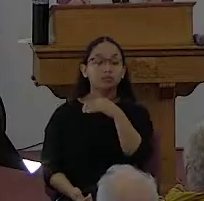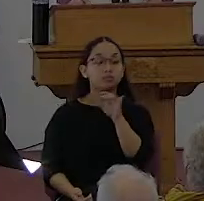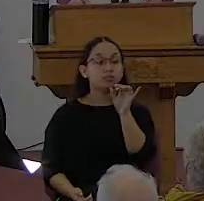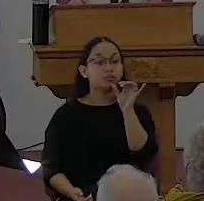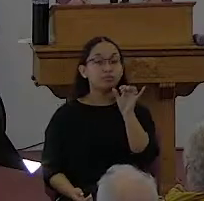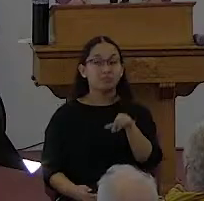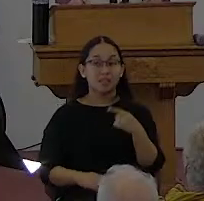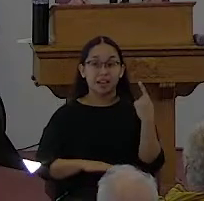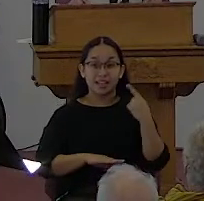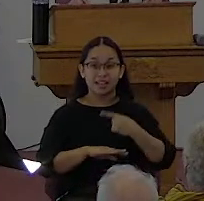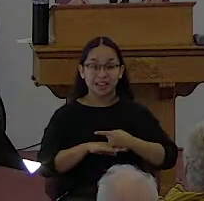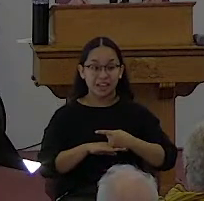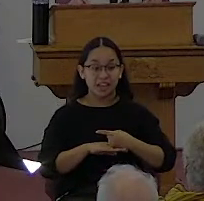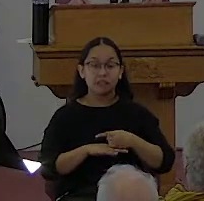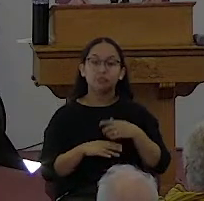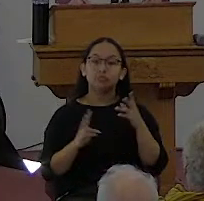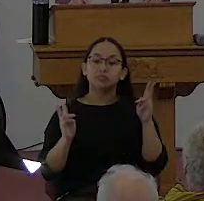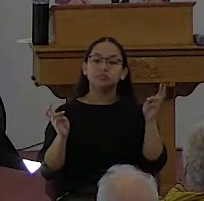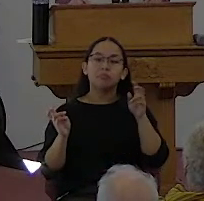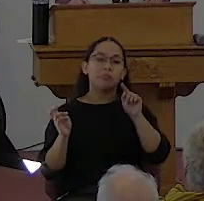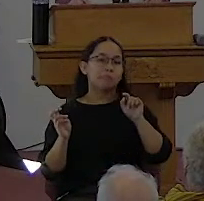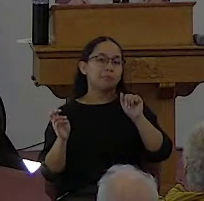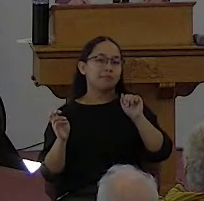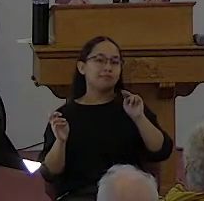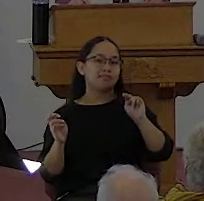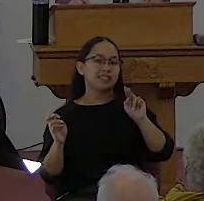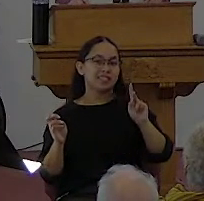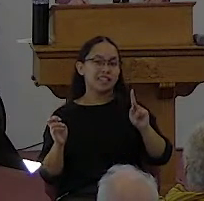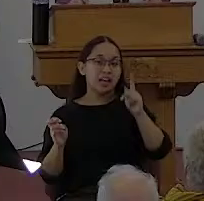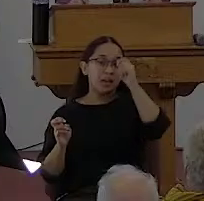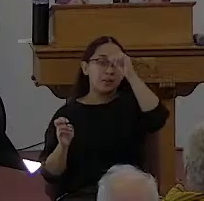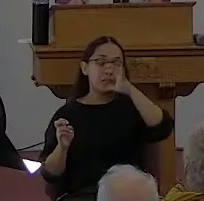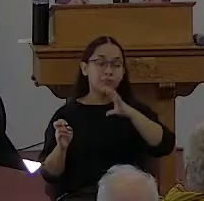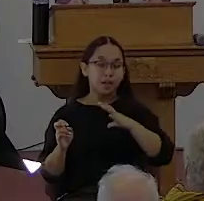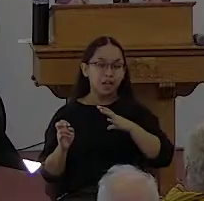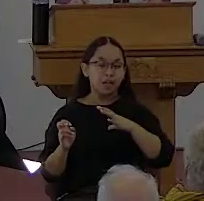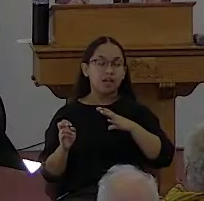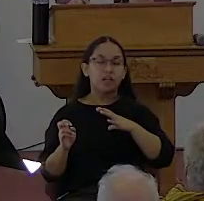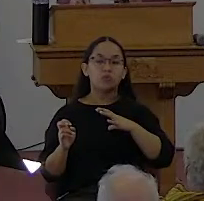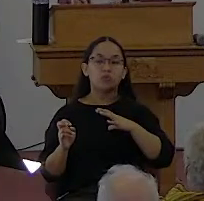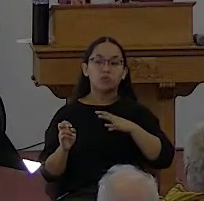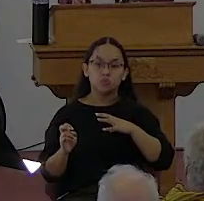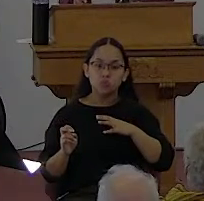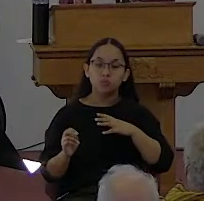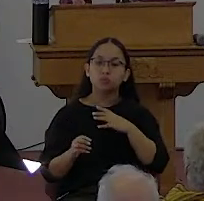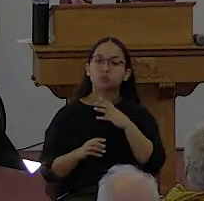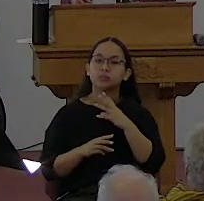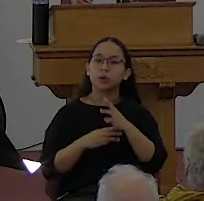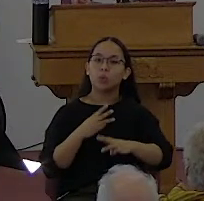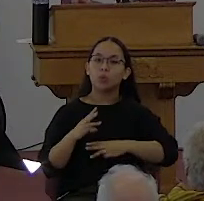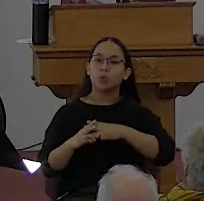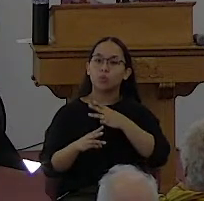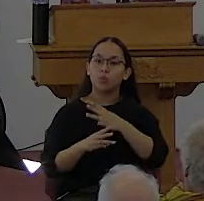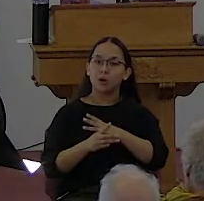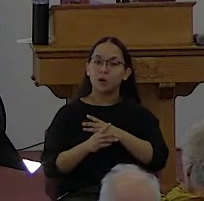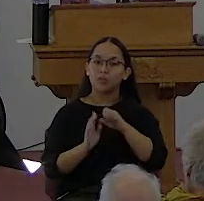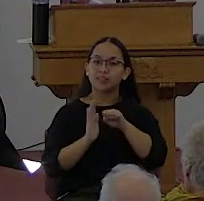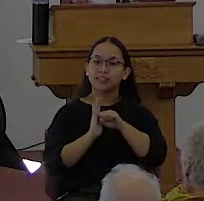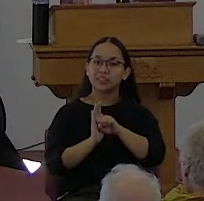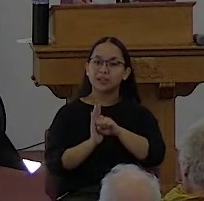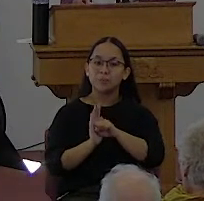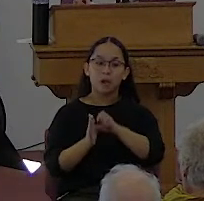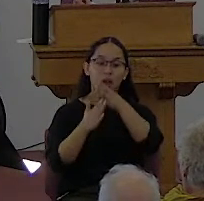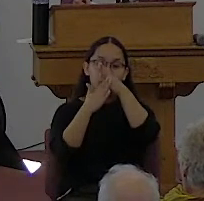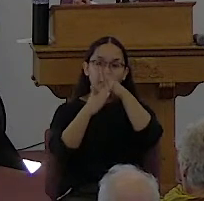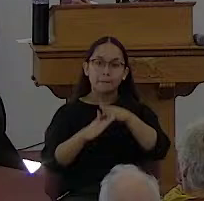That day, Tank Man became a global symbol of peaceful resistance